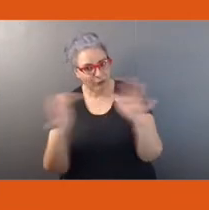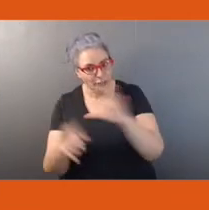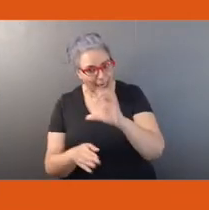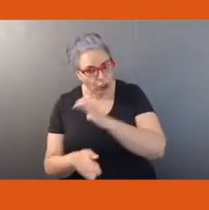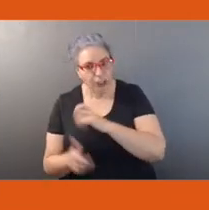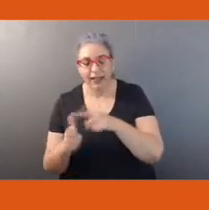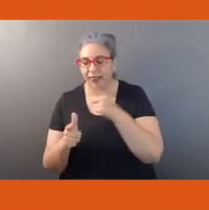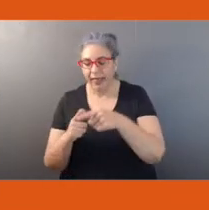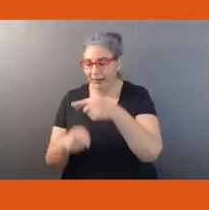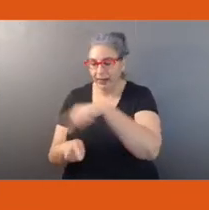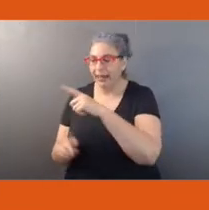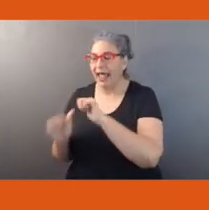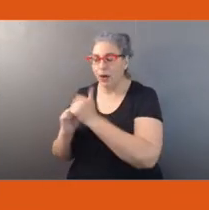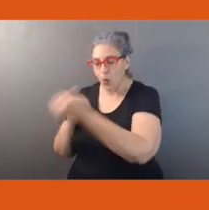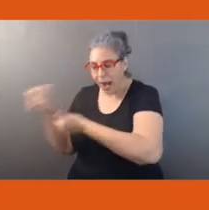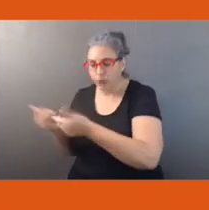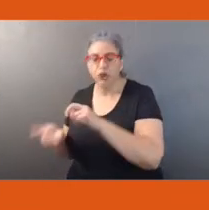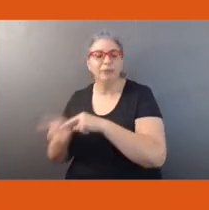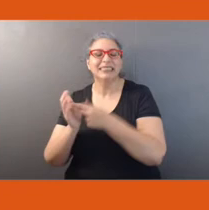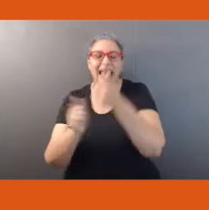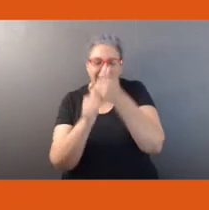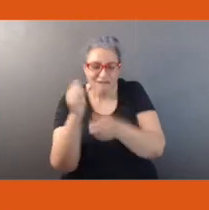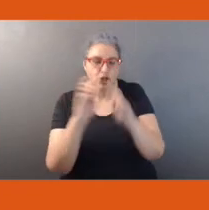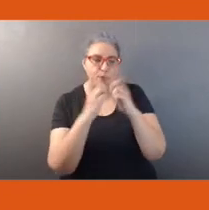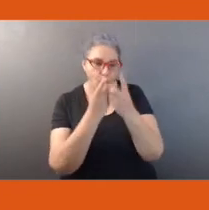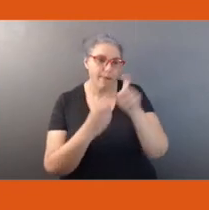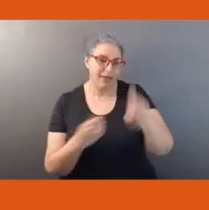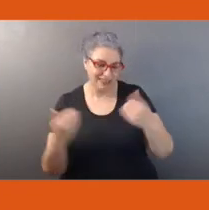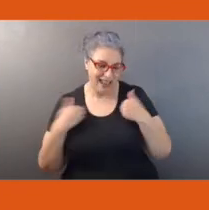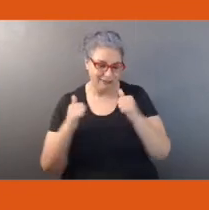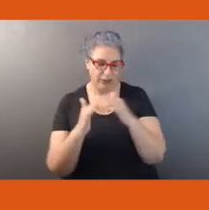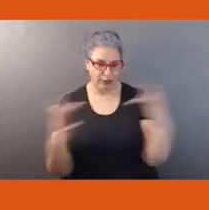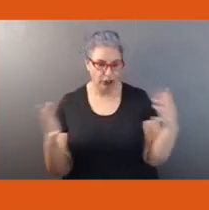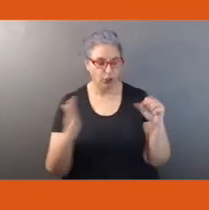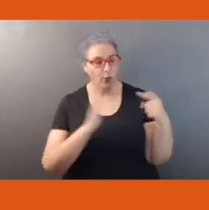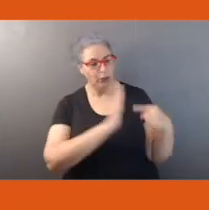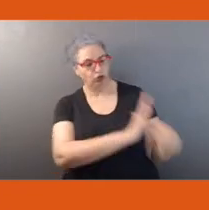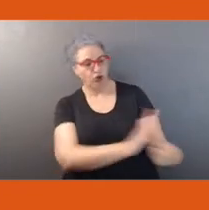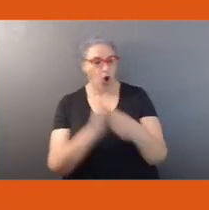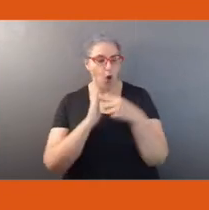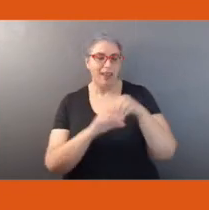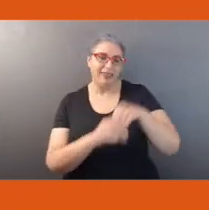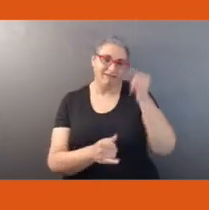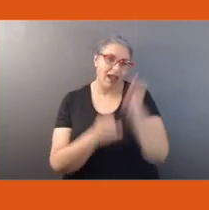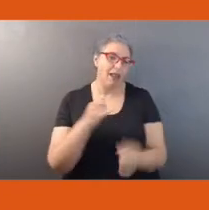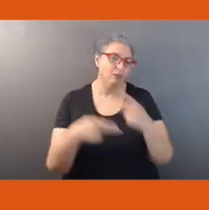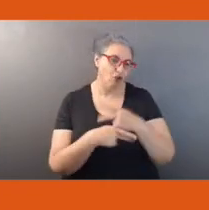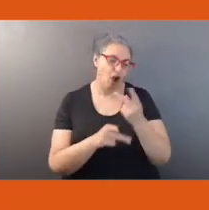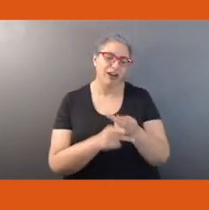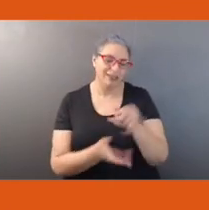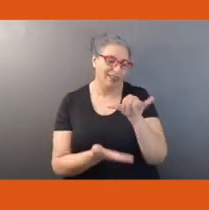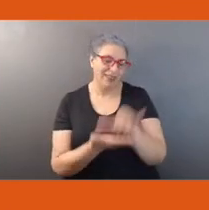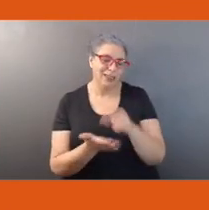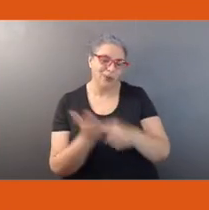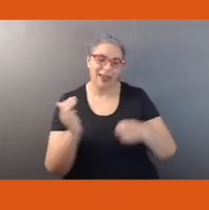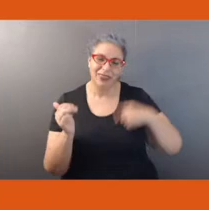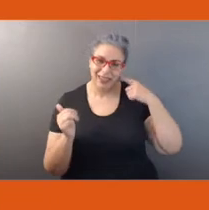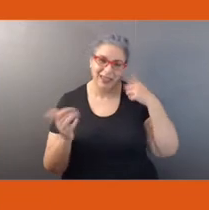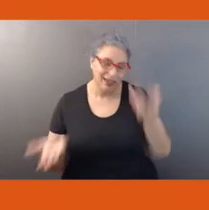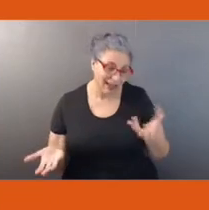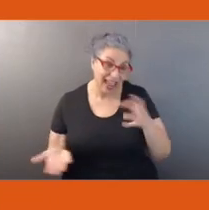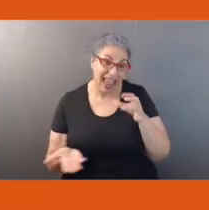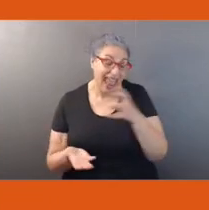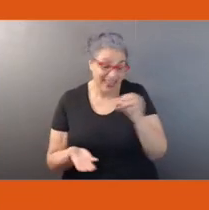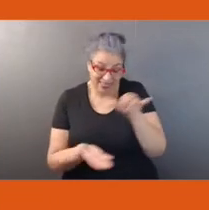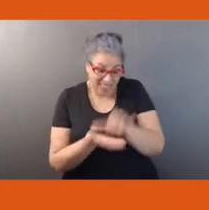every department, there's got to be that diversity so that it can show in the final product. That's what I think.